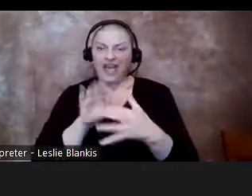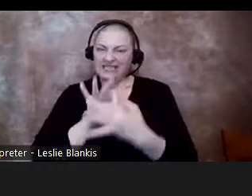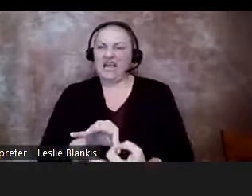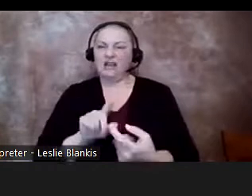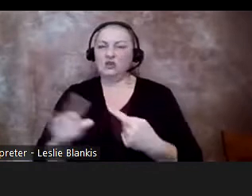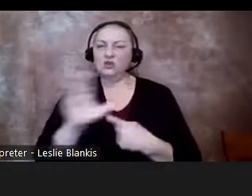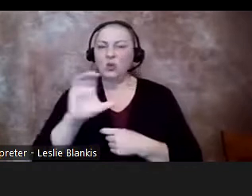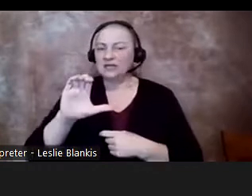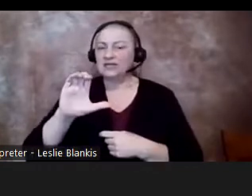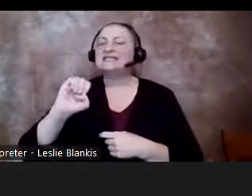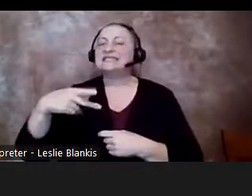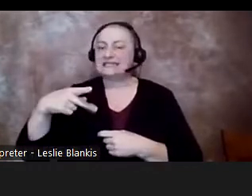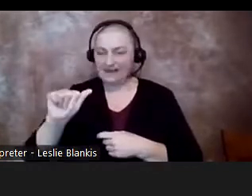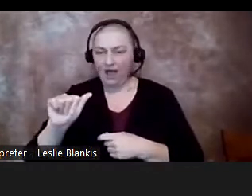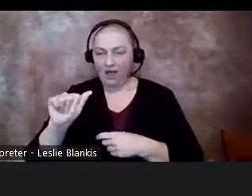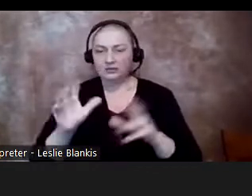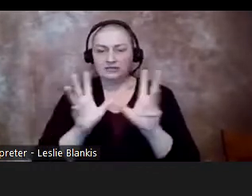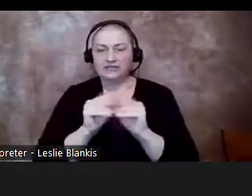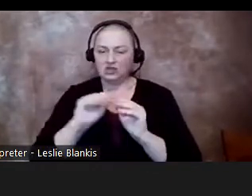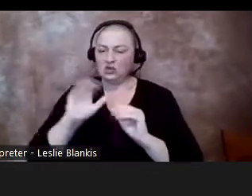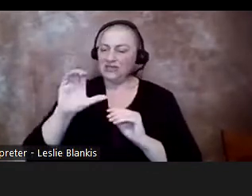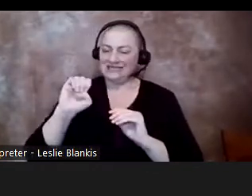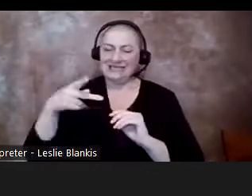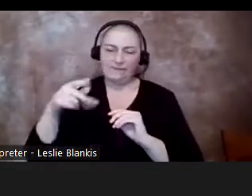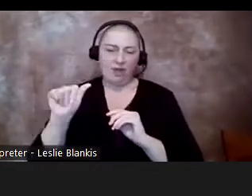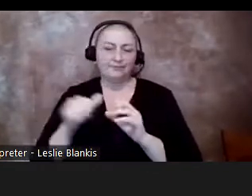your CEPA session, CEPA session.